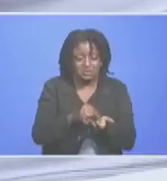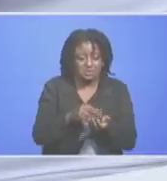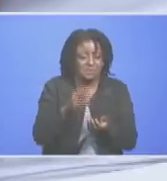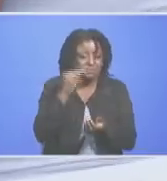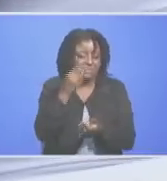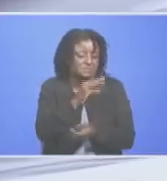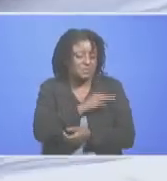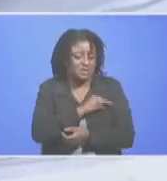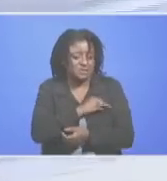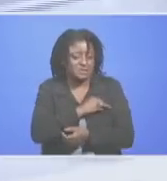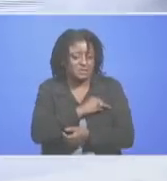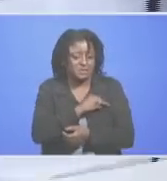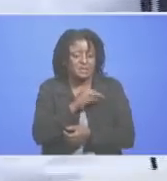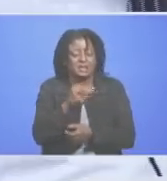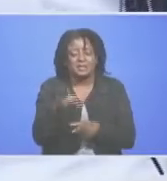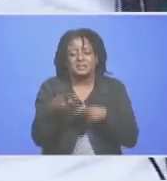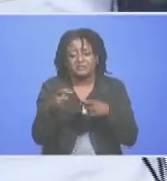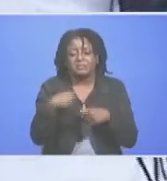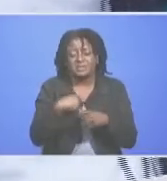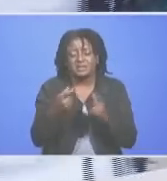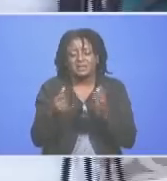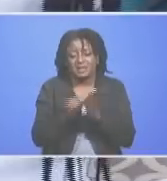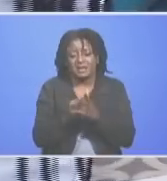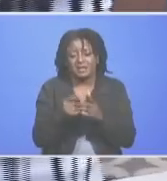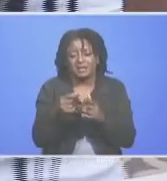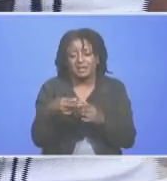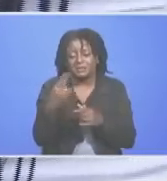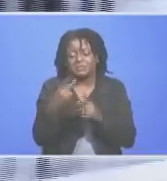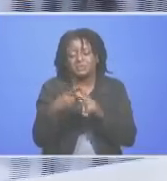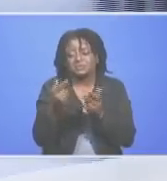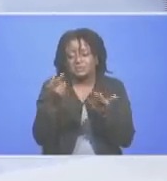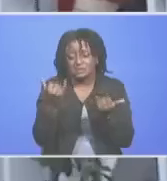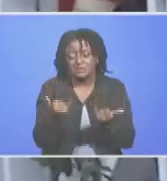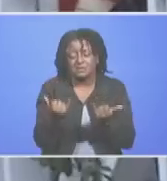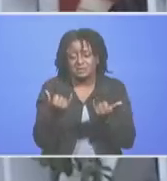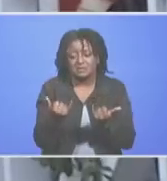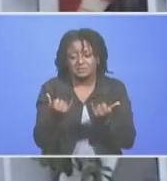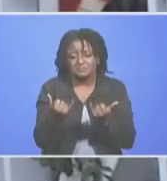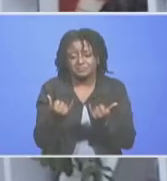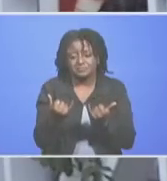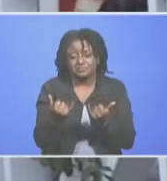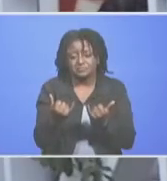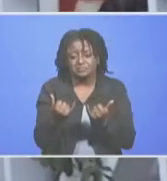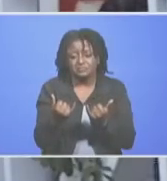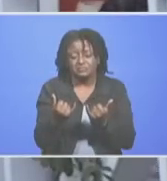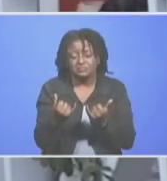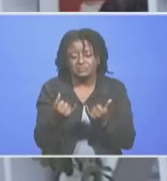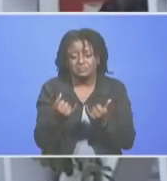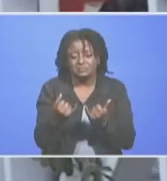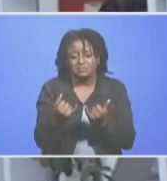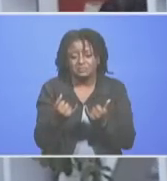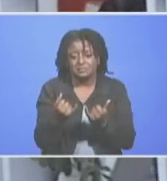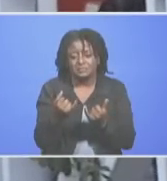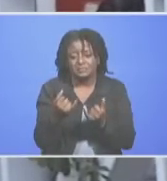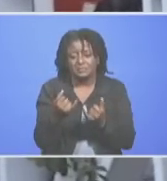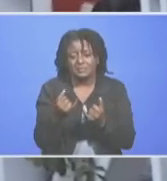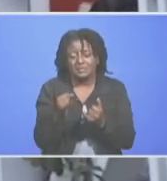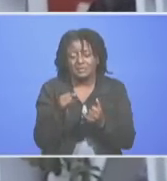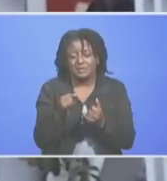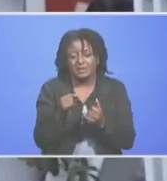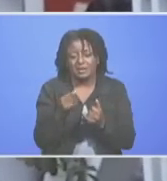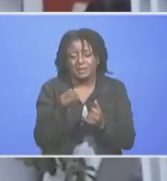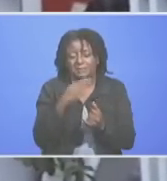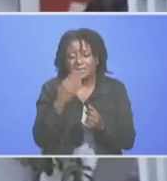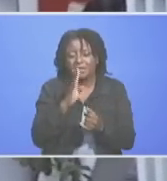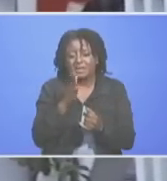has given me that up until this day. And like I always keep saying, I want to get out of here, but being here, I'm